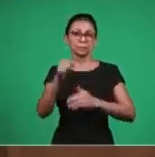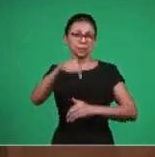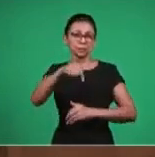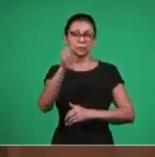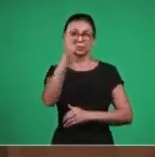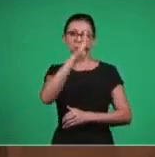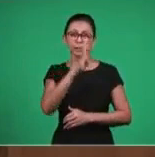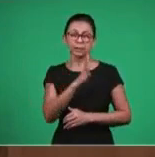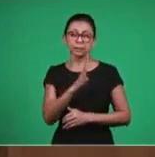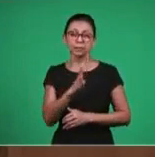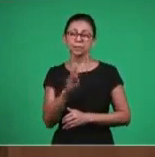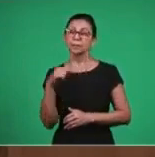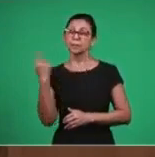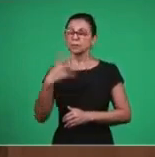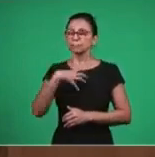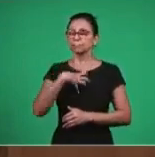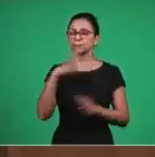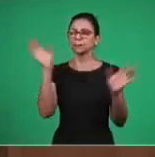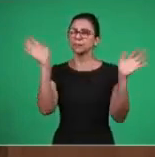we are very happy